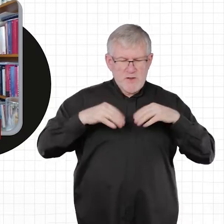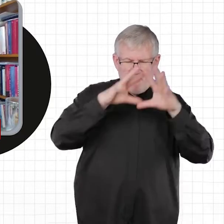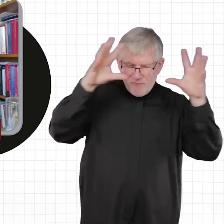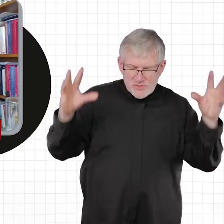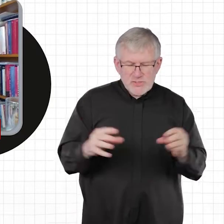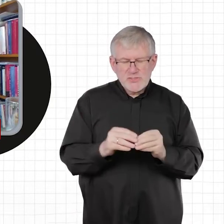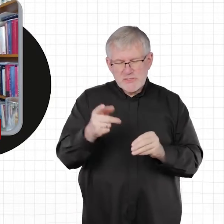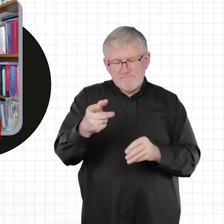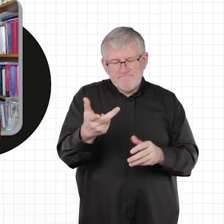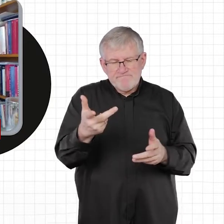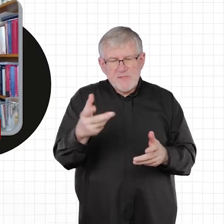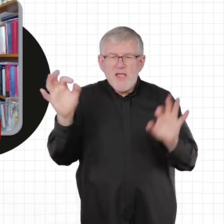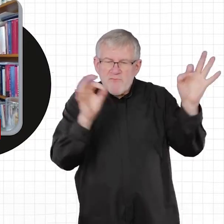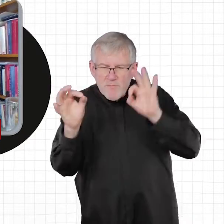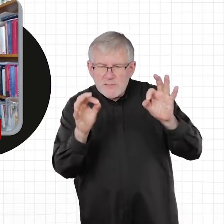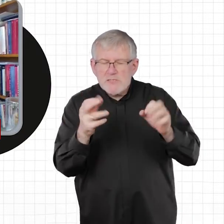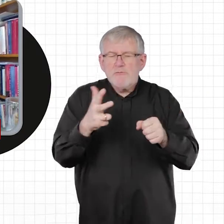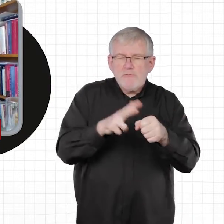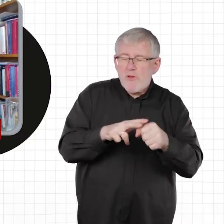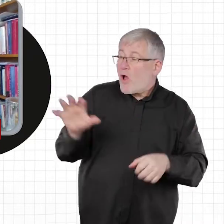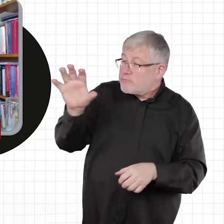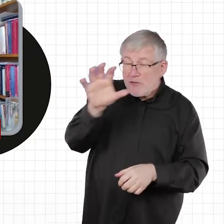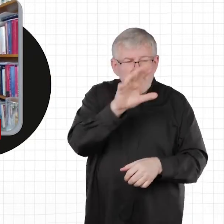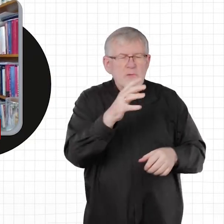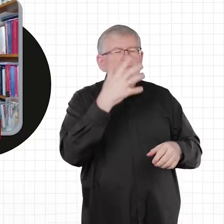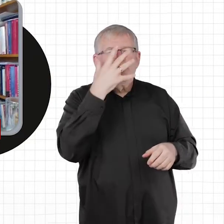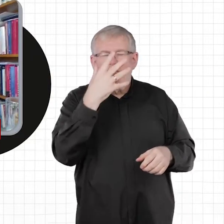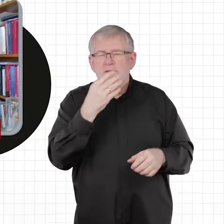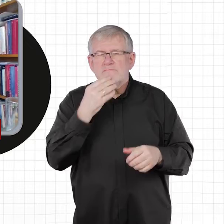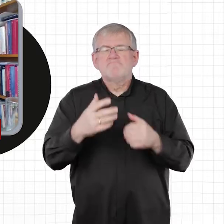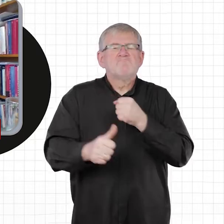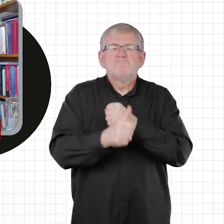Thank you for that. Wow. Yeah. I'm amazed.